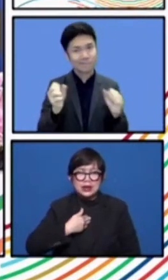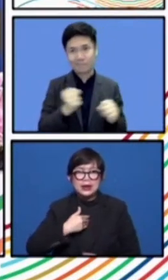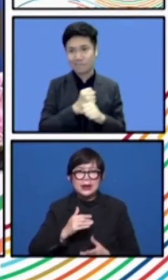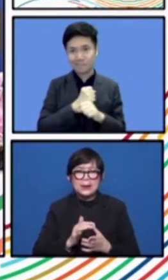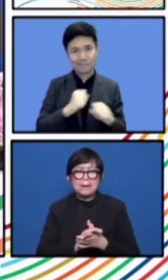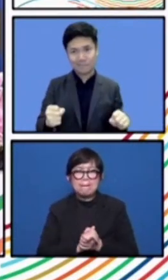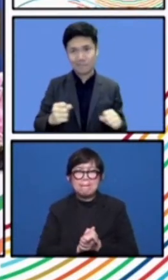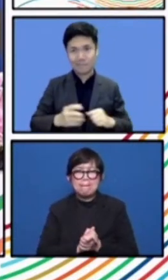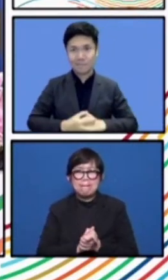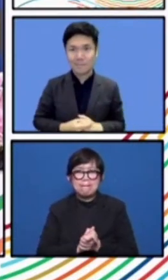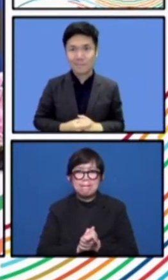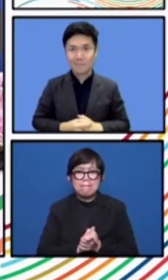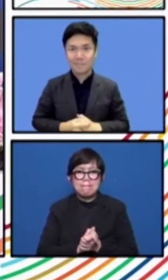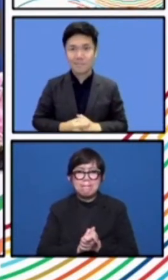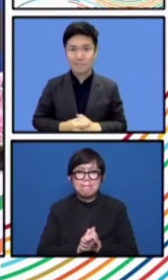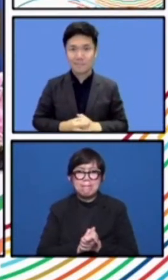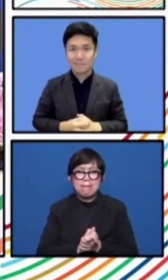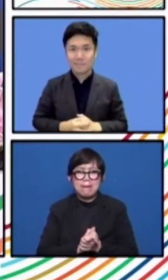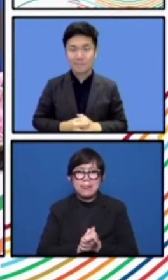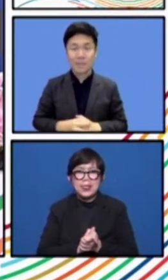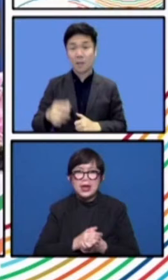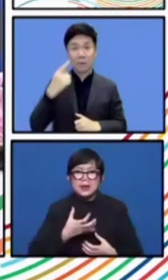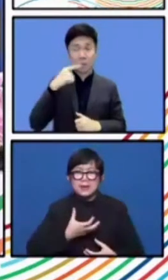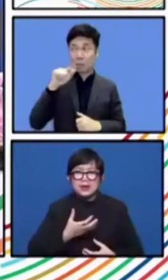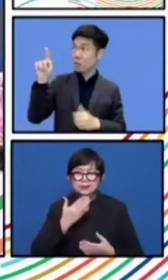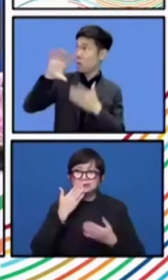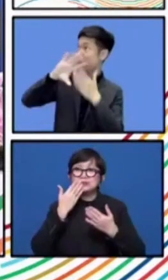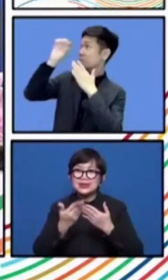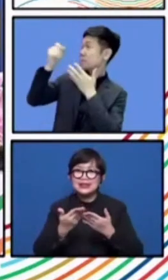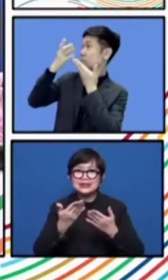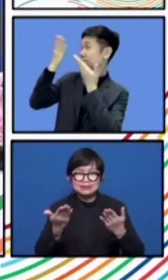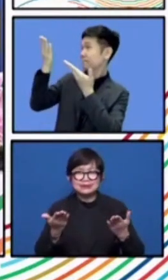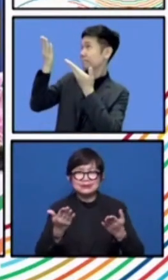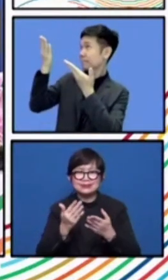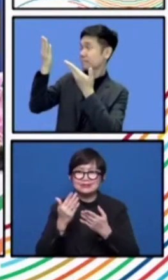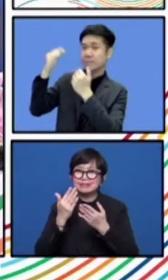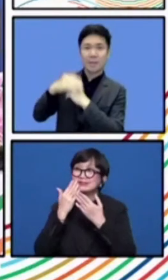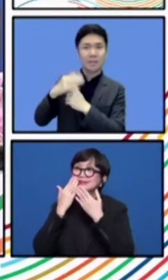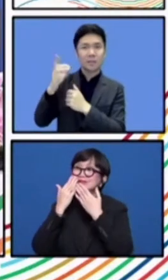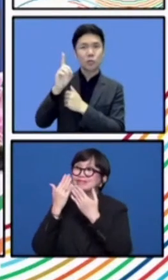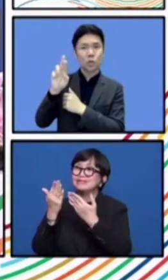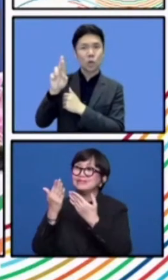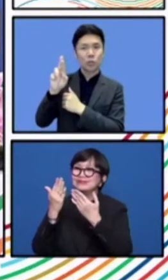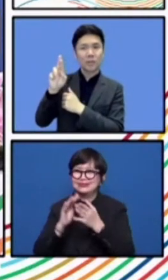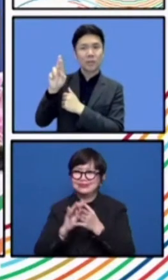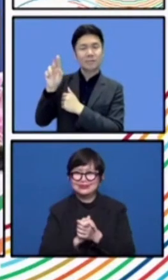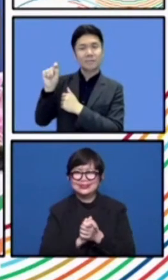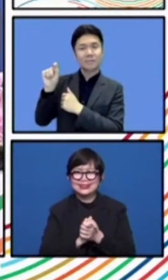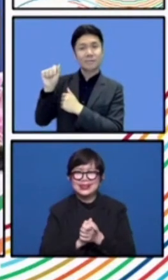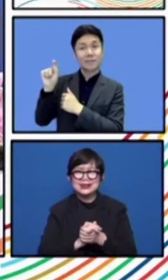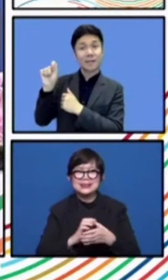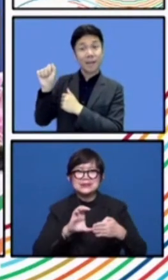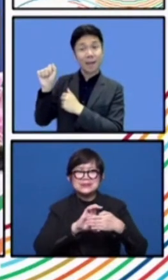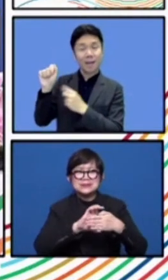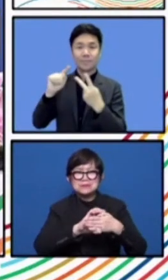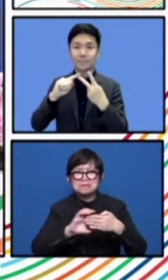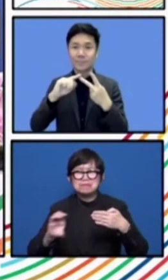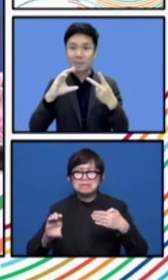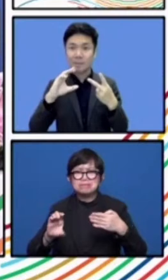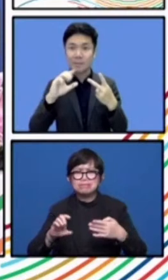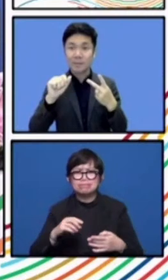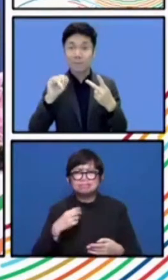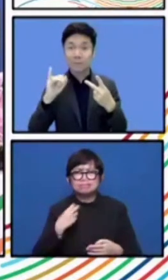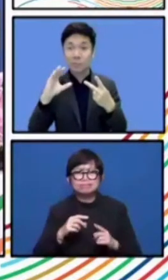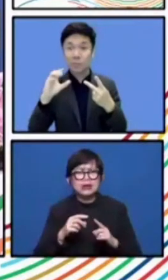many folks at unscap Dr tata for example Miss chaichai Miss Aiko